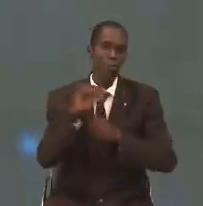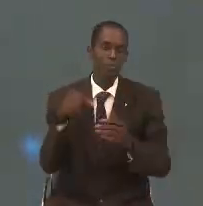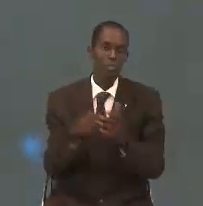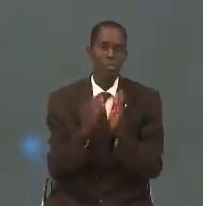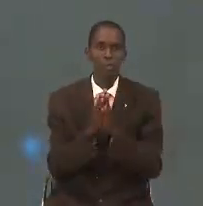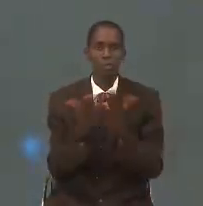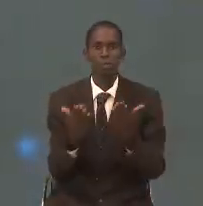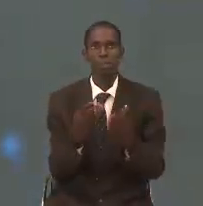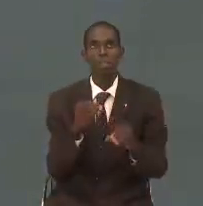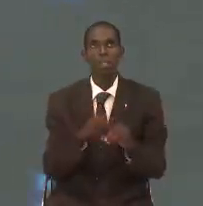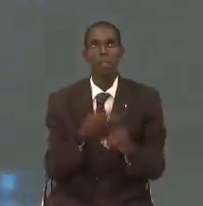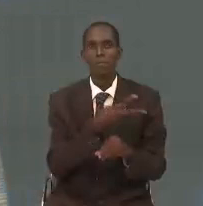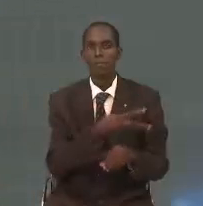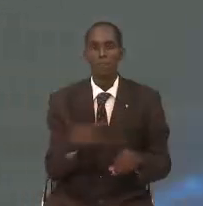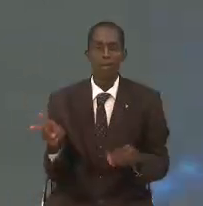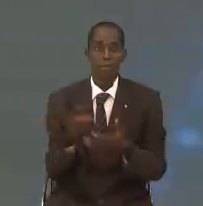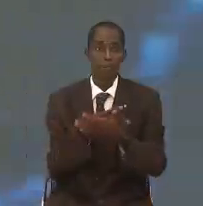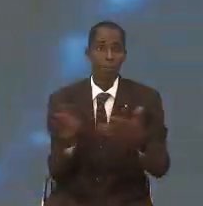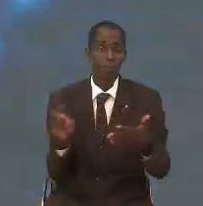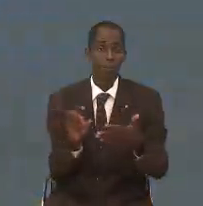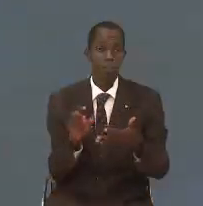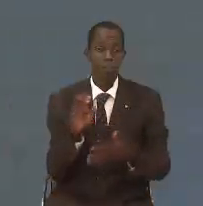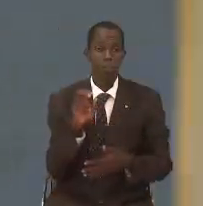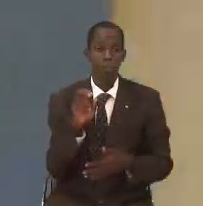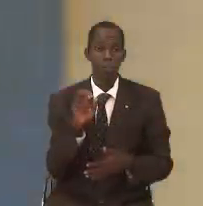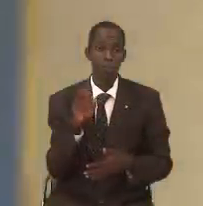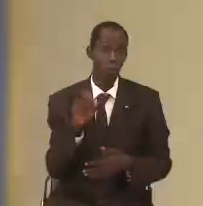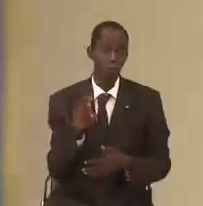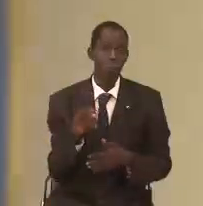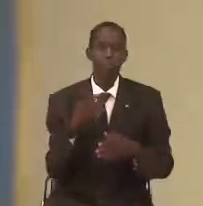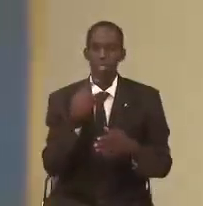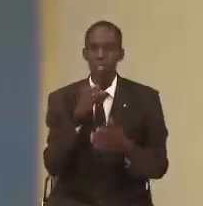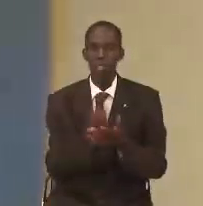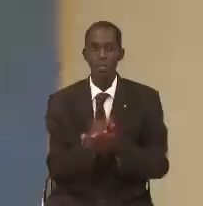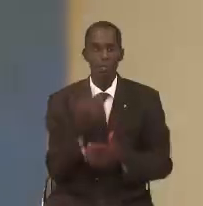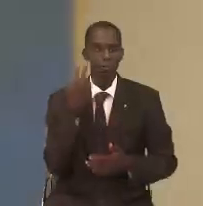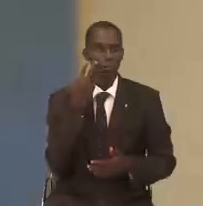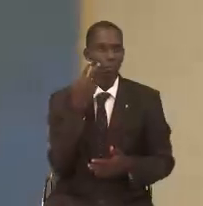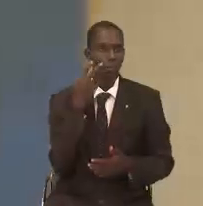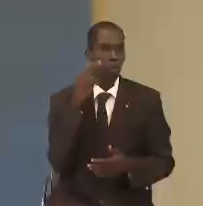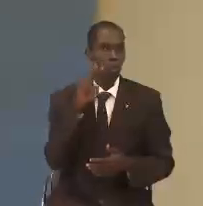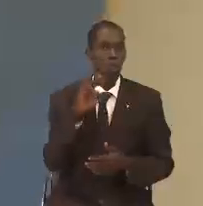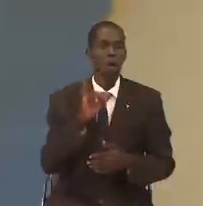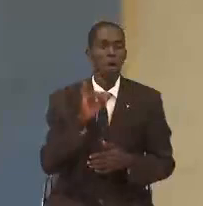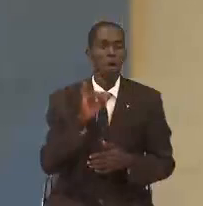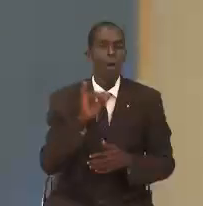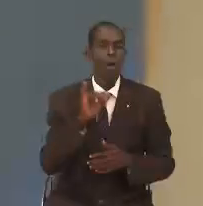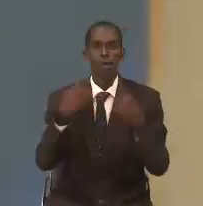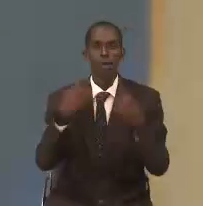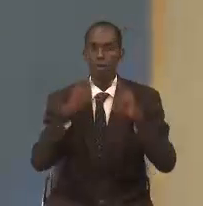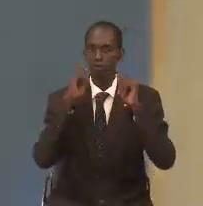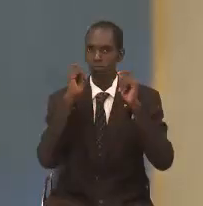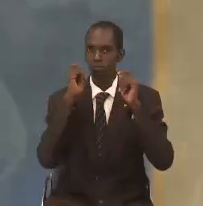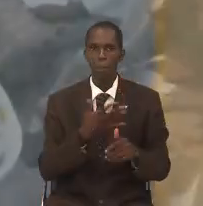verse 12, it says, behold, I come quickly, and my reward is with me to